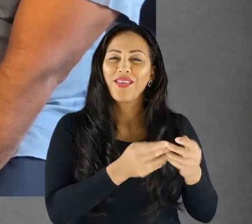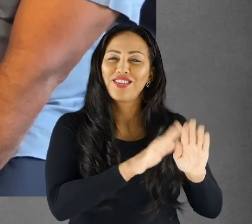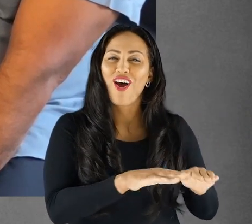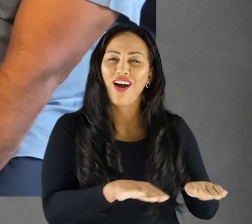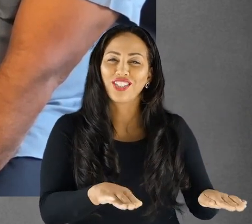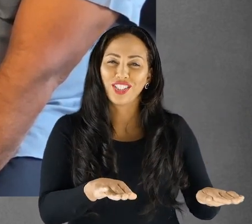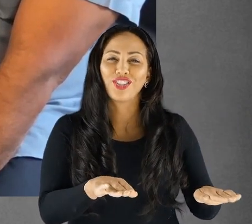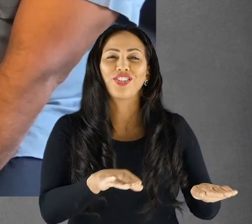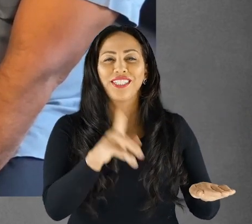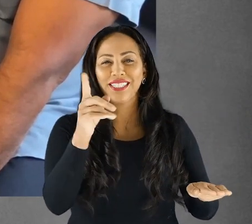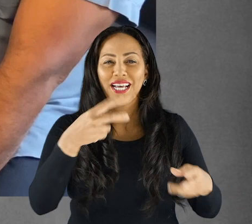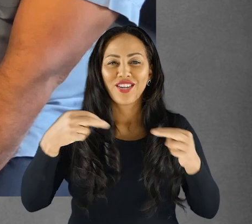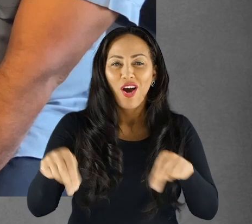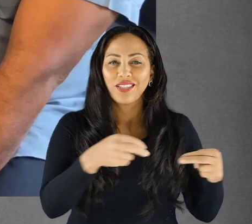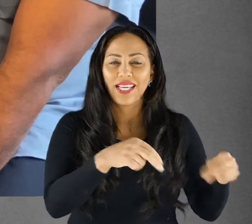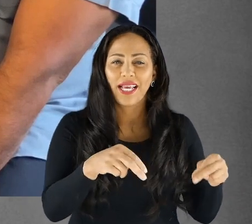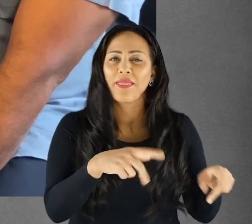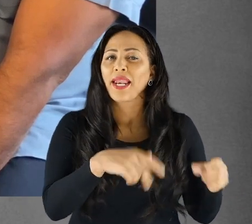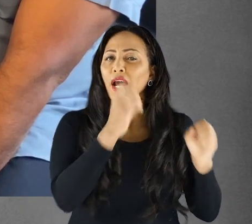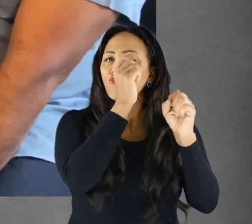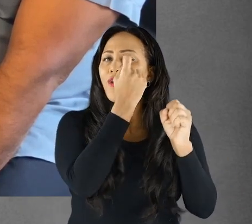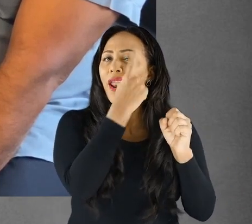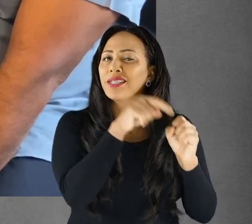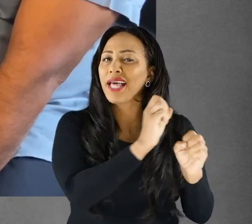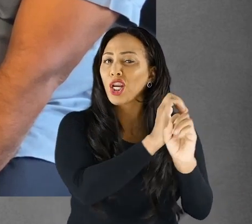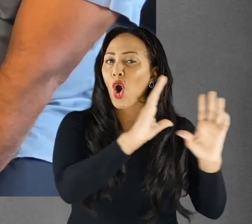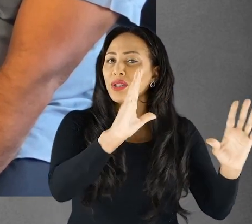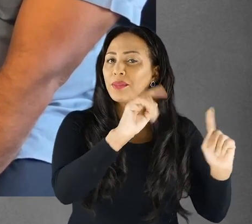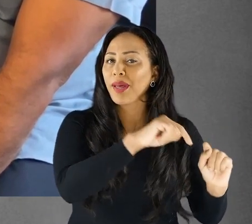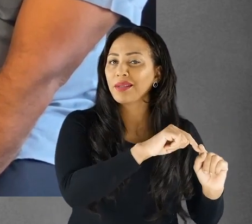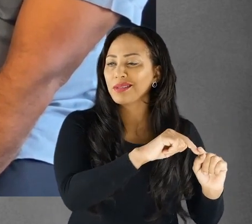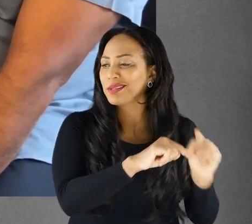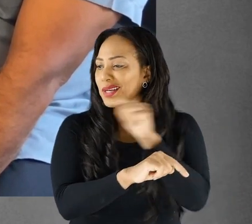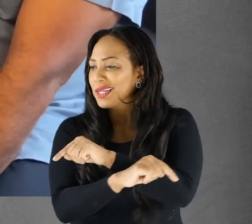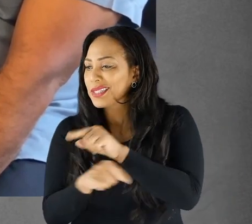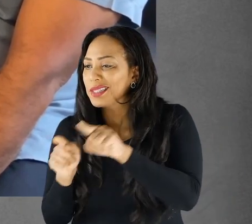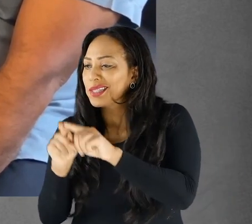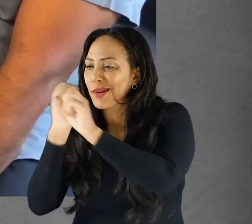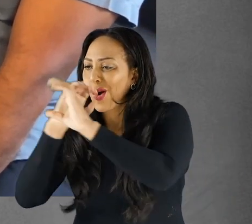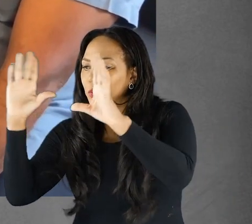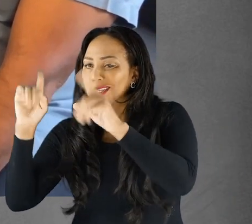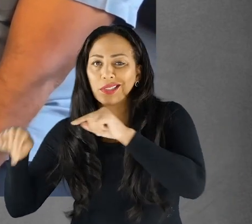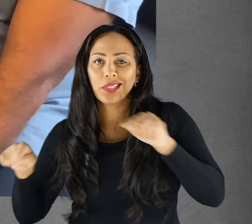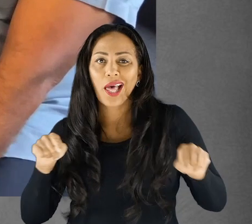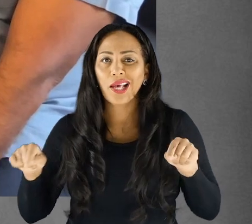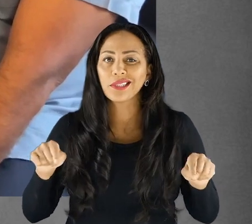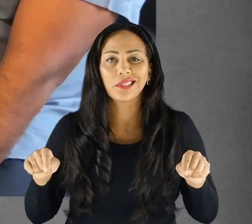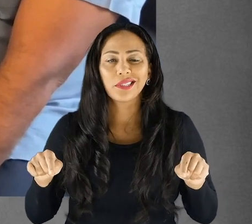when I was working with dancers. But then I'm realising, oh, that's the same as what I'm exploring over there as well. So they're